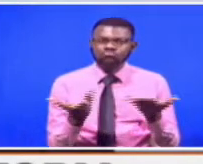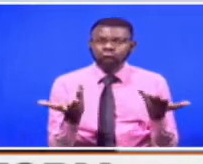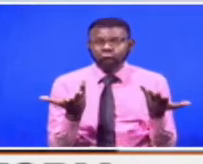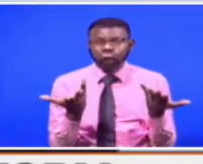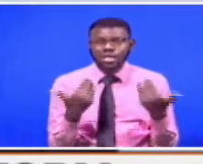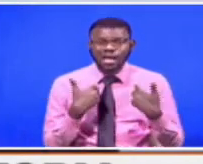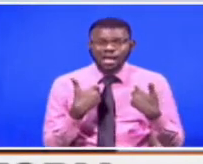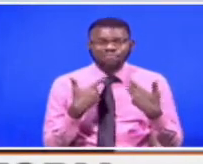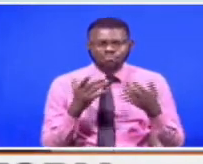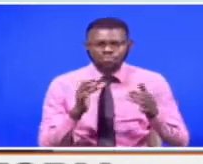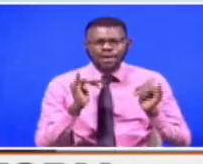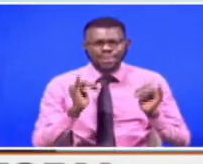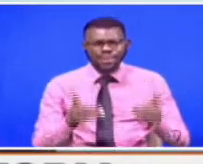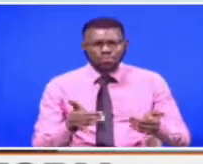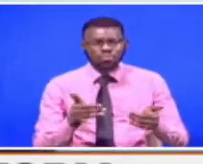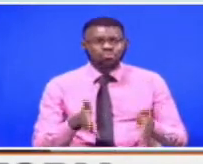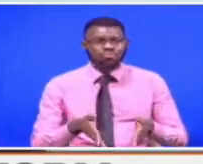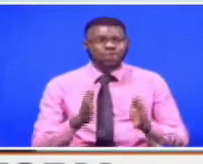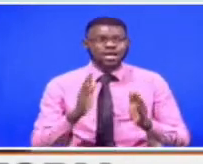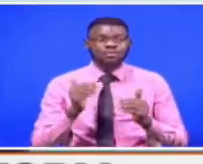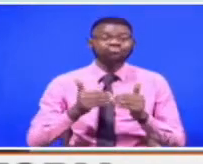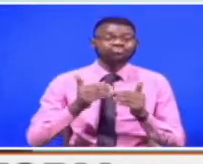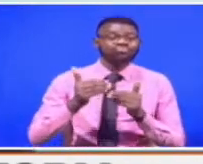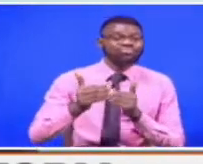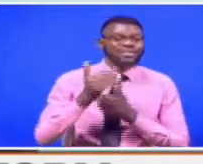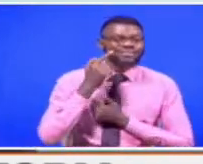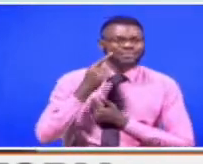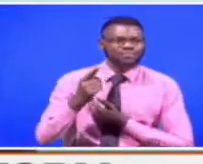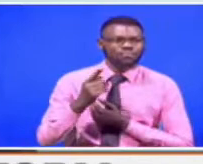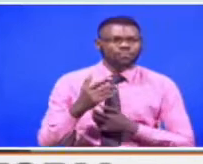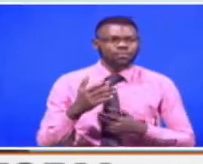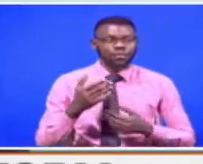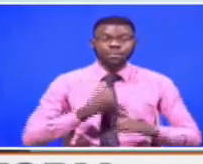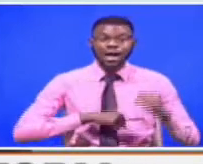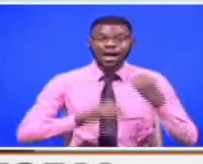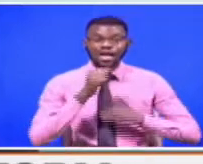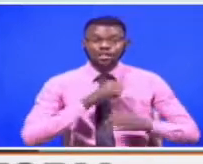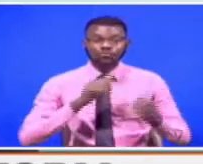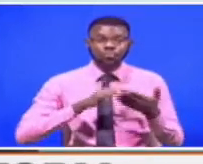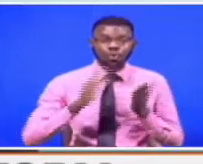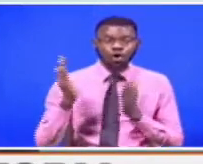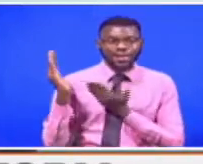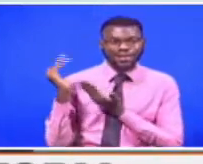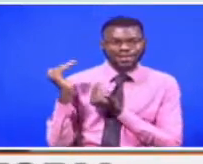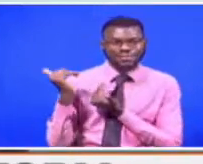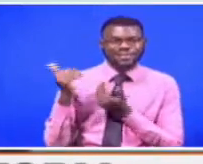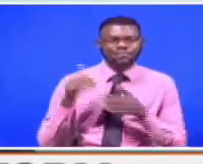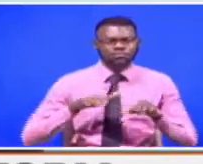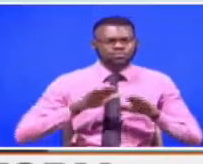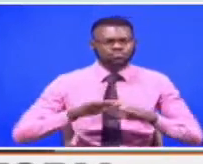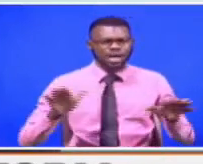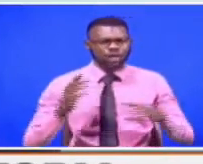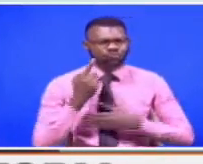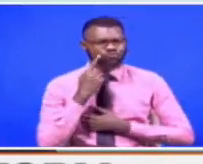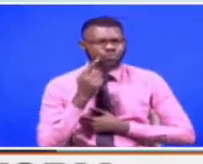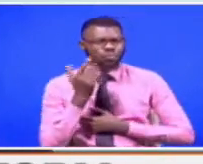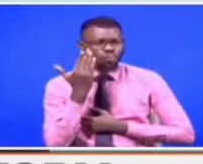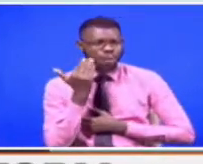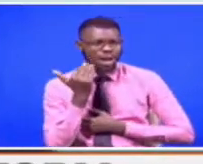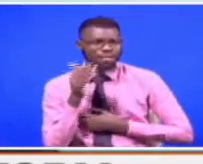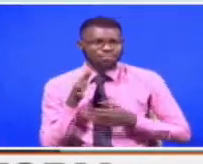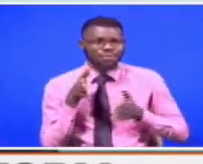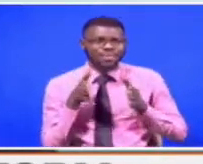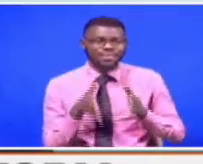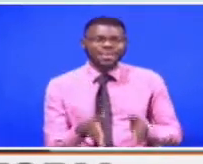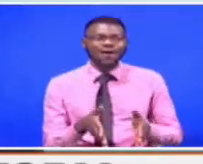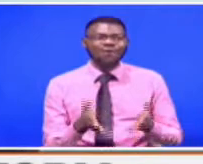refresh and indeed step forward. Expect to see more activity in that market, given that now the platform will